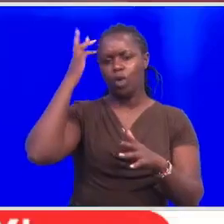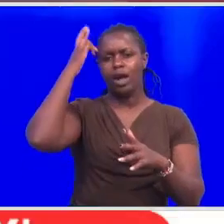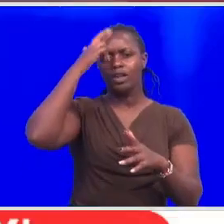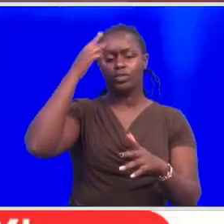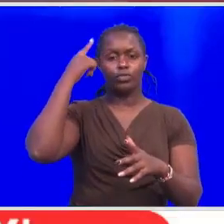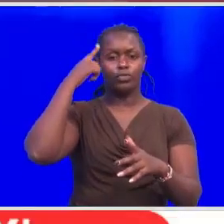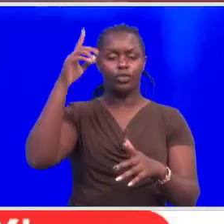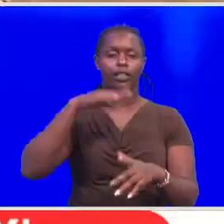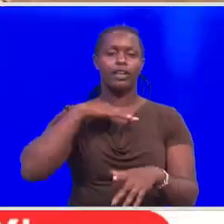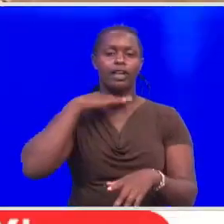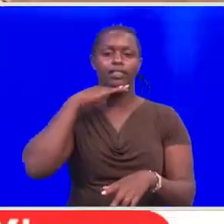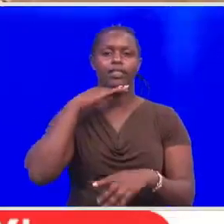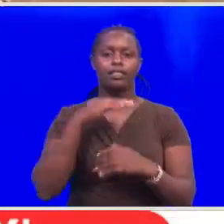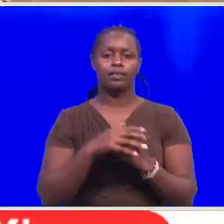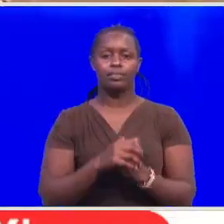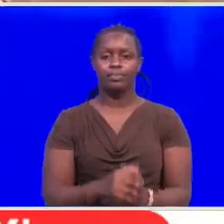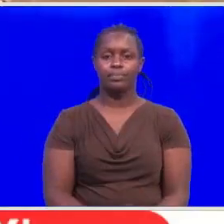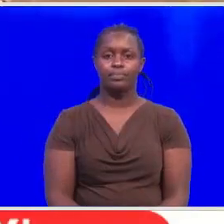the death.